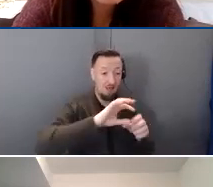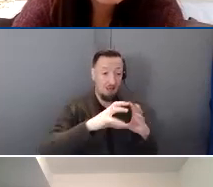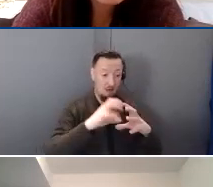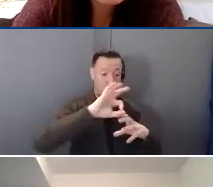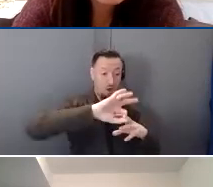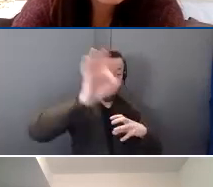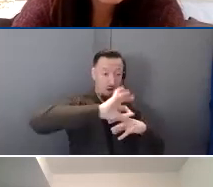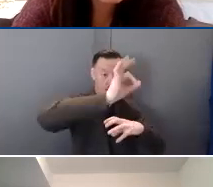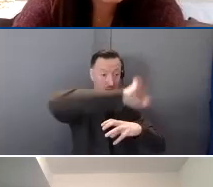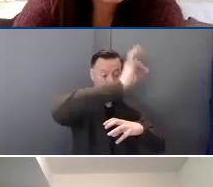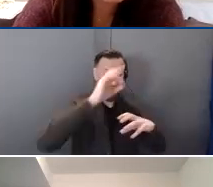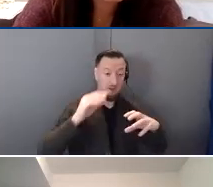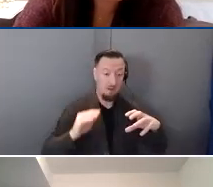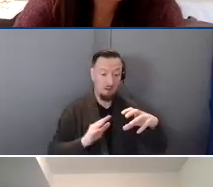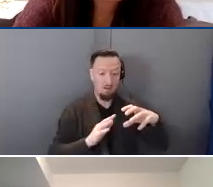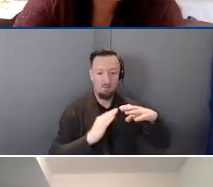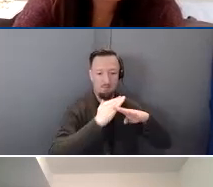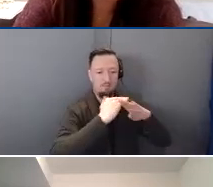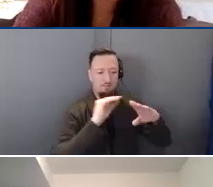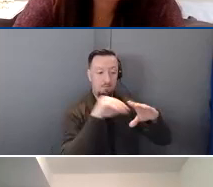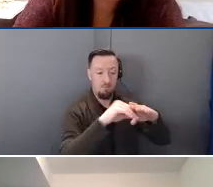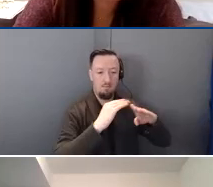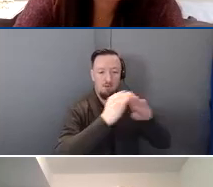causing clots.